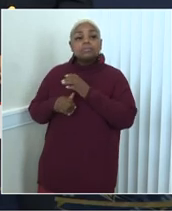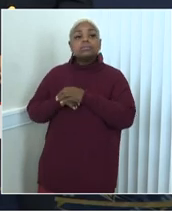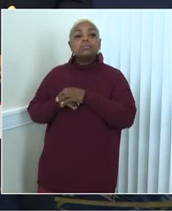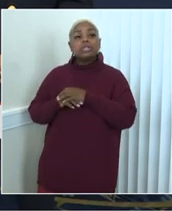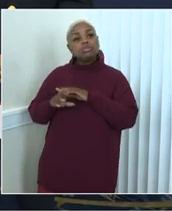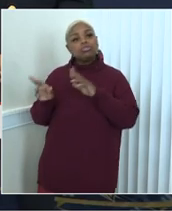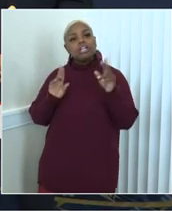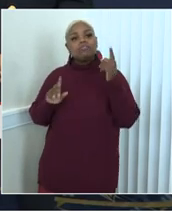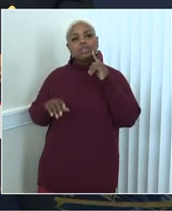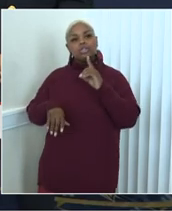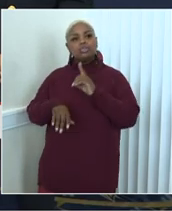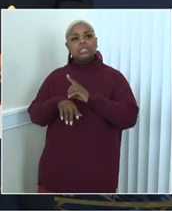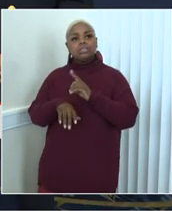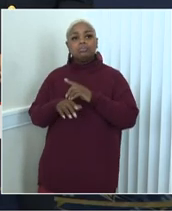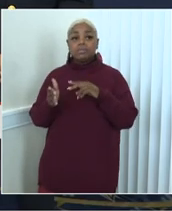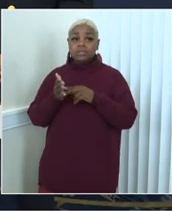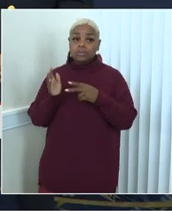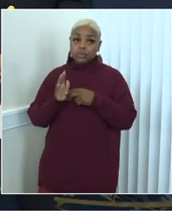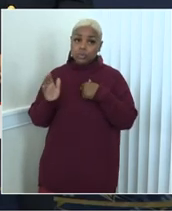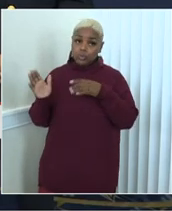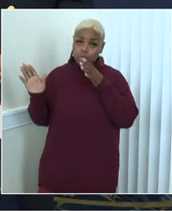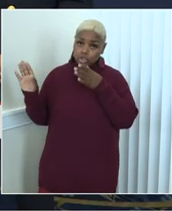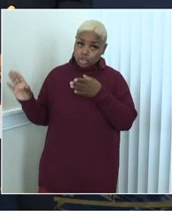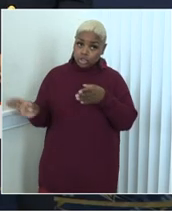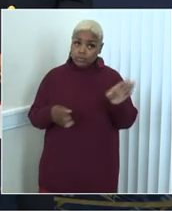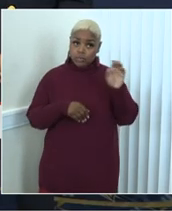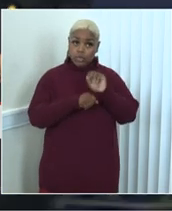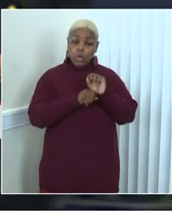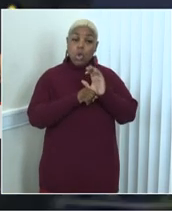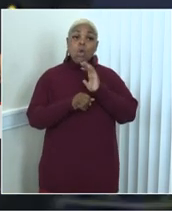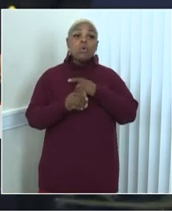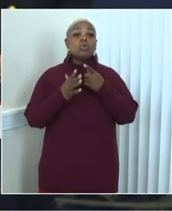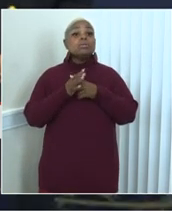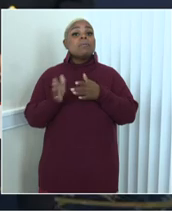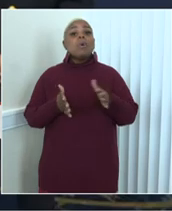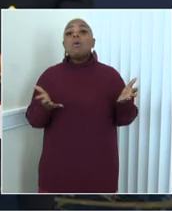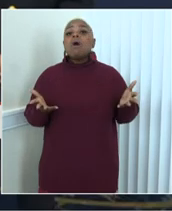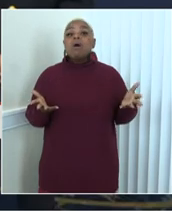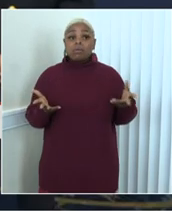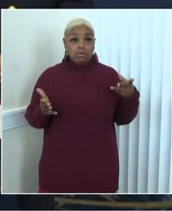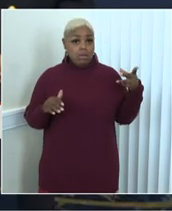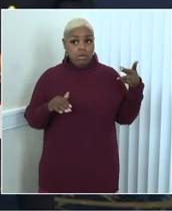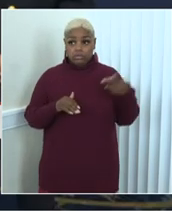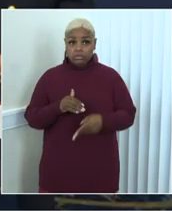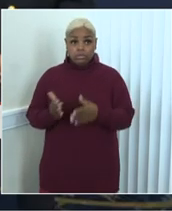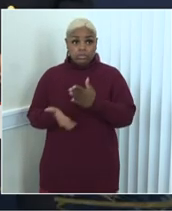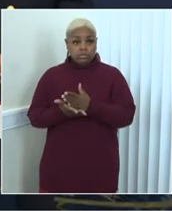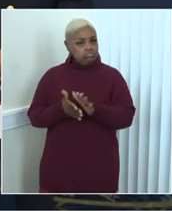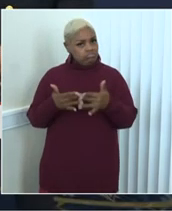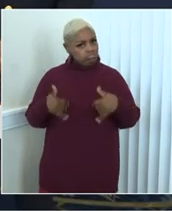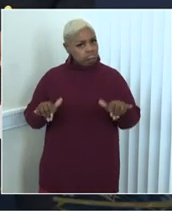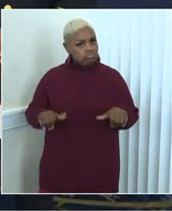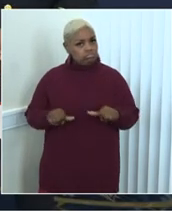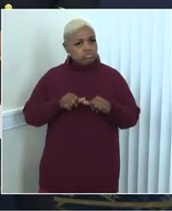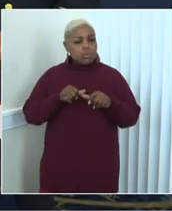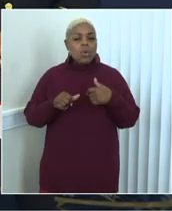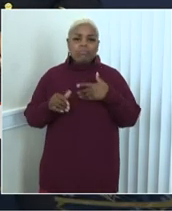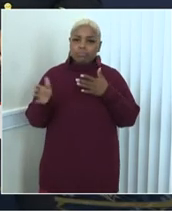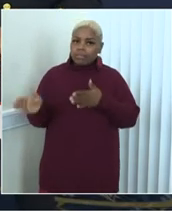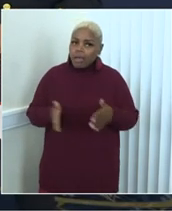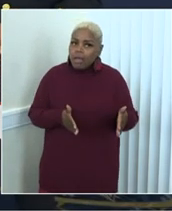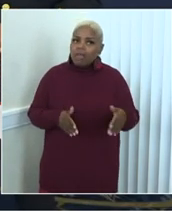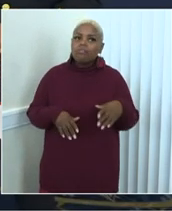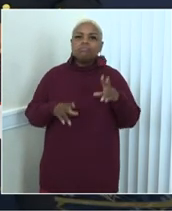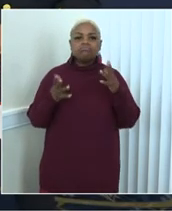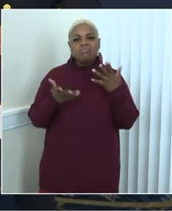will shift those assets. We have not cut anything from what our original plan was. And so we have a plan. And I'm very confident with